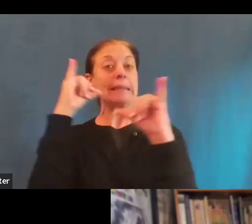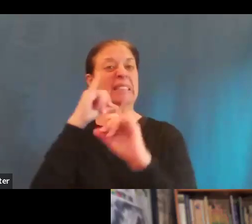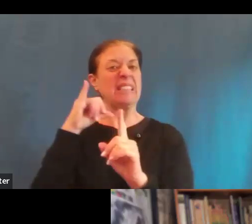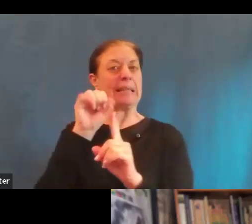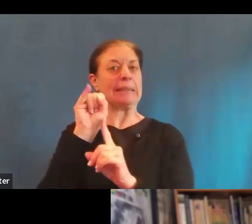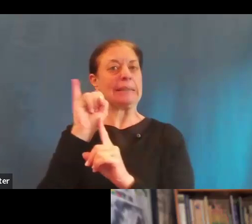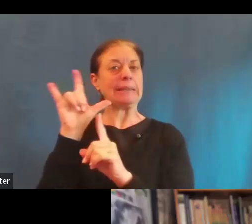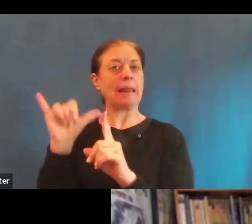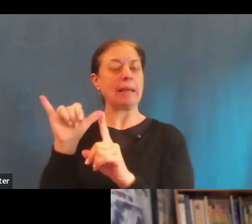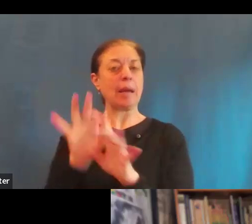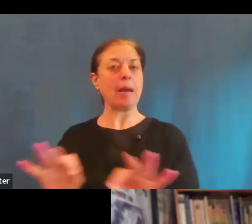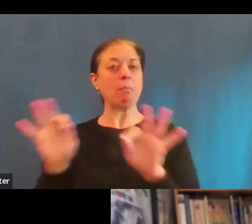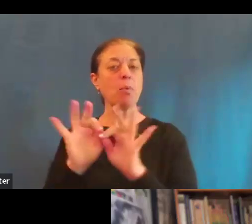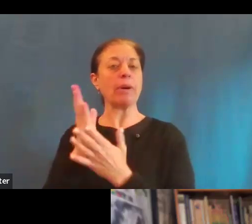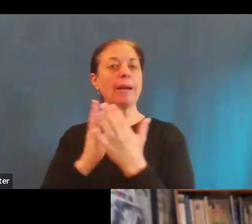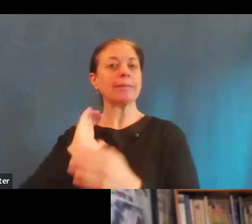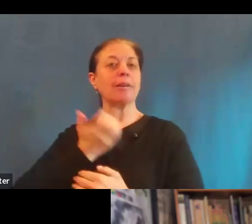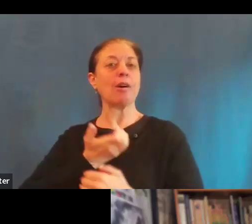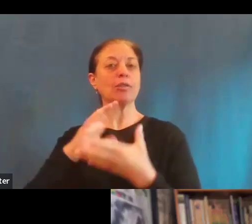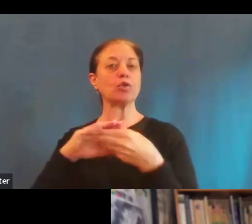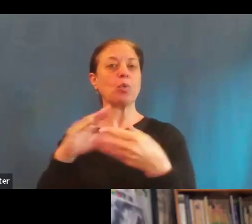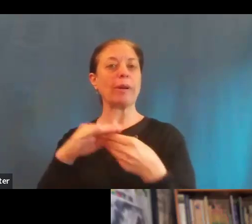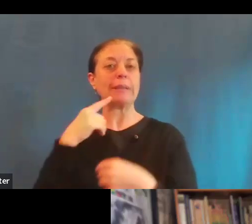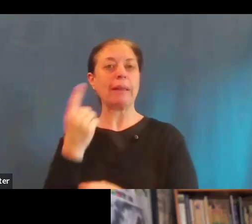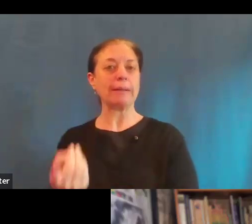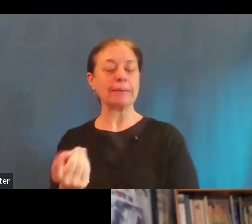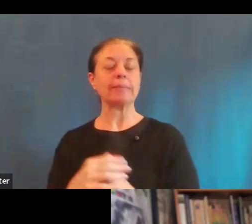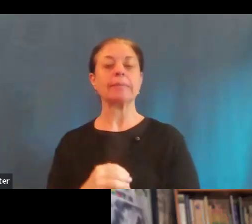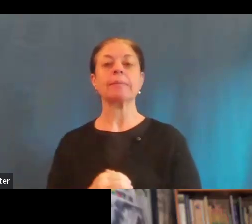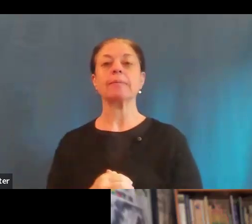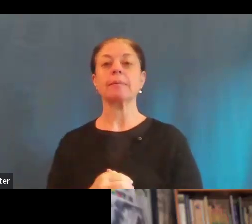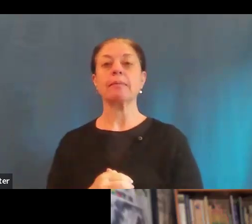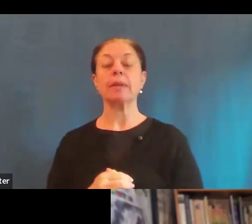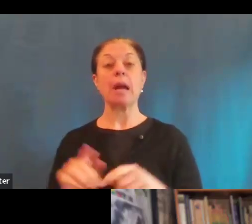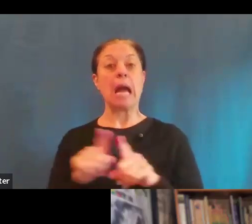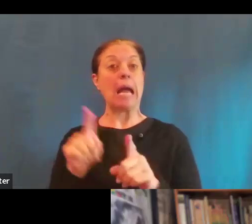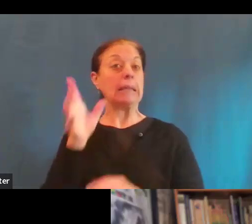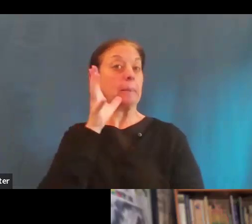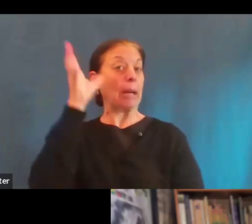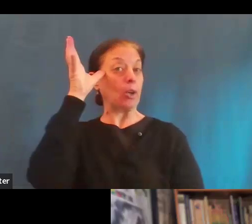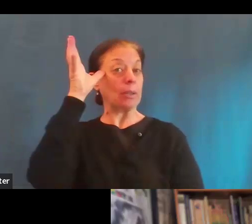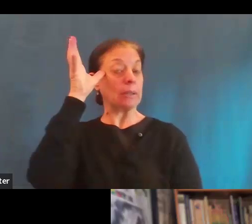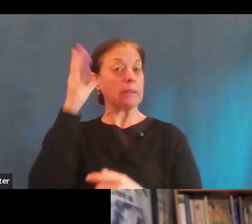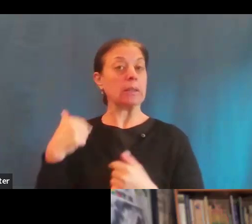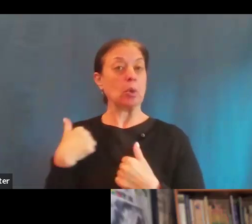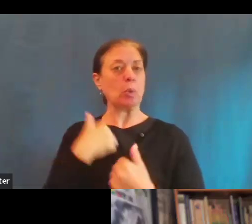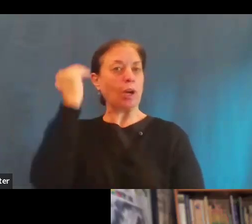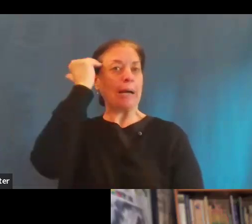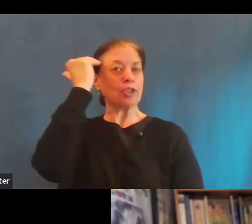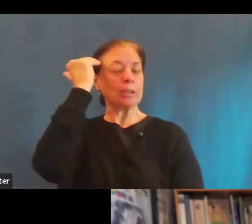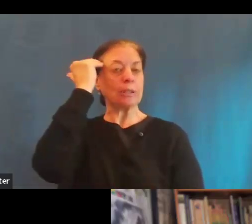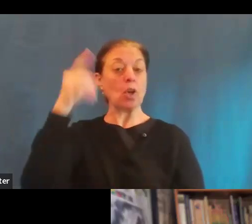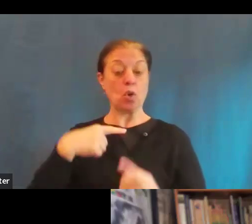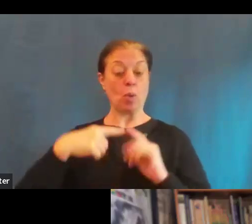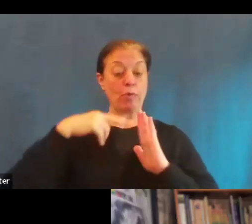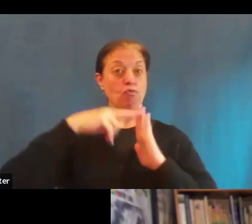important aspect to our storytelling. Um, as parents, we're conscious that when